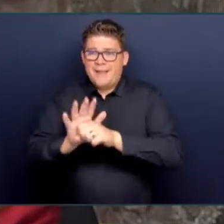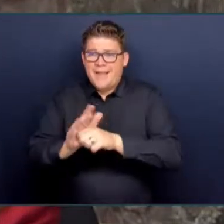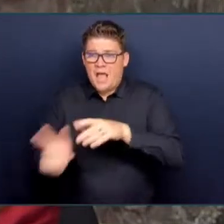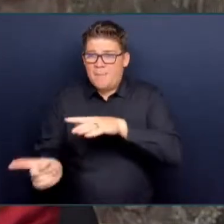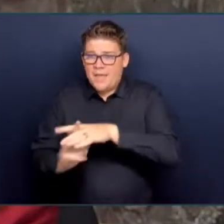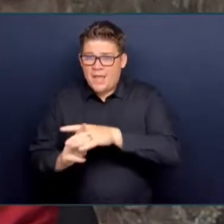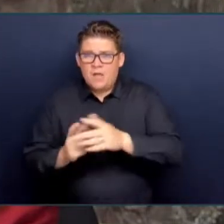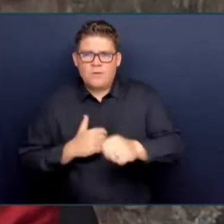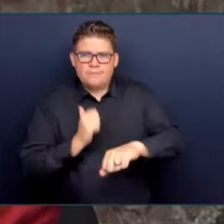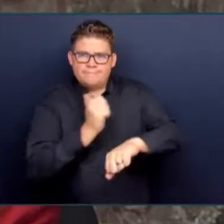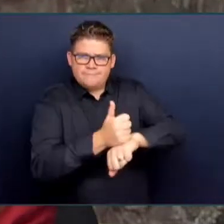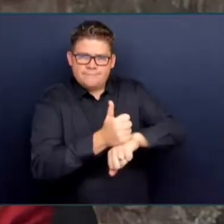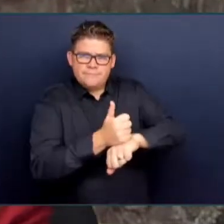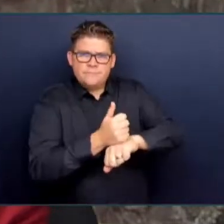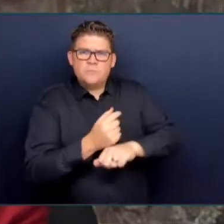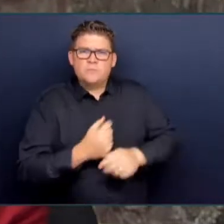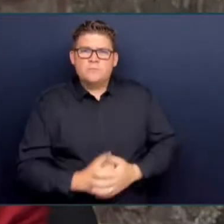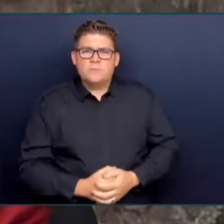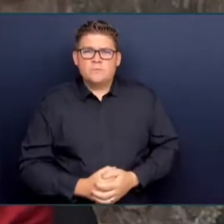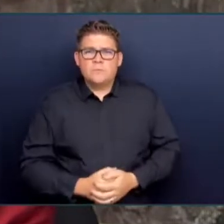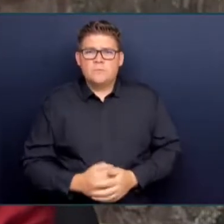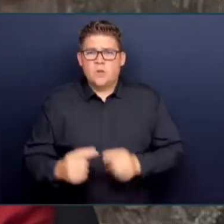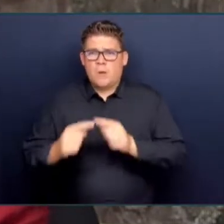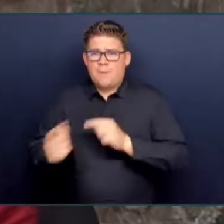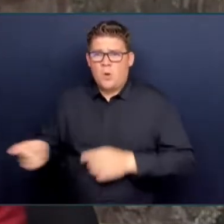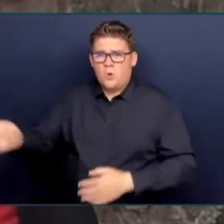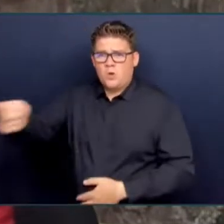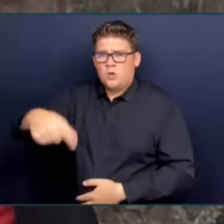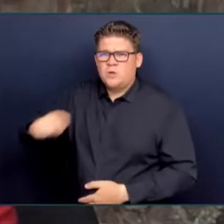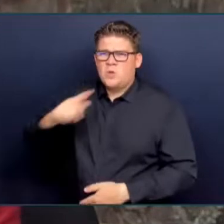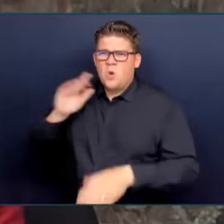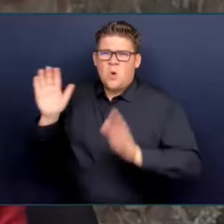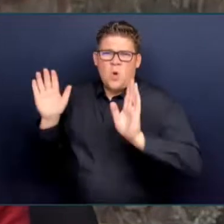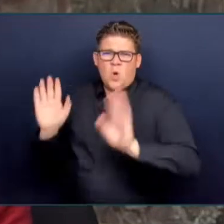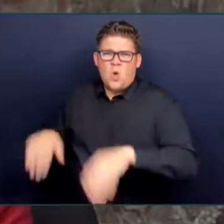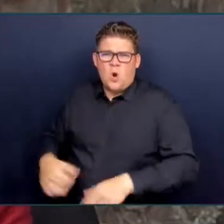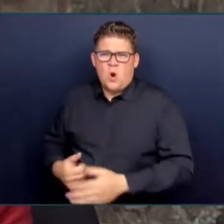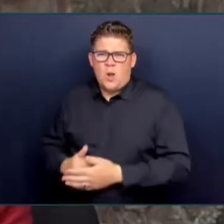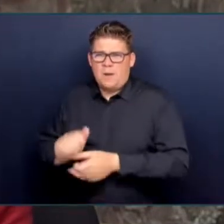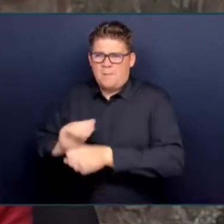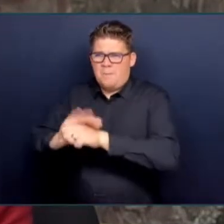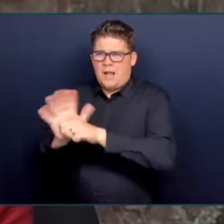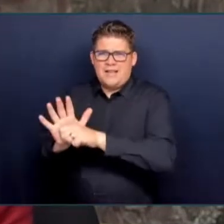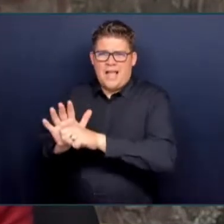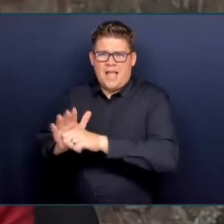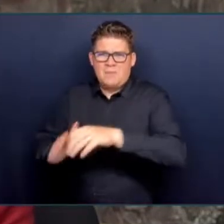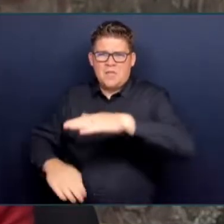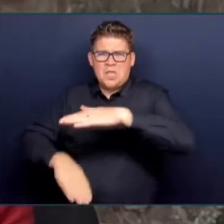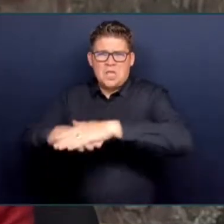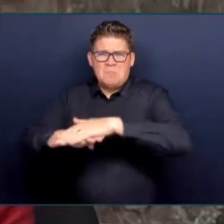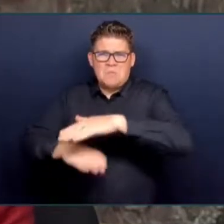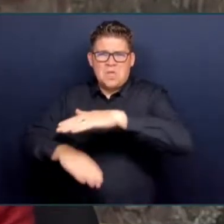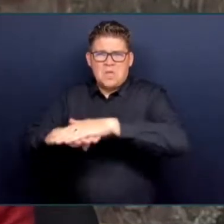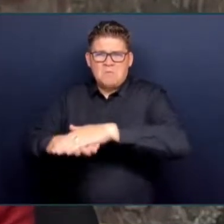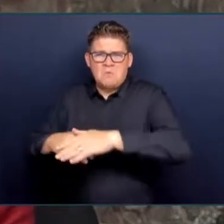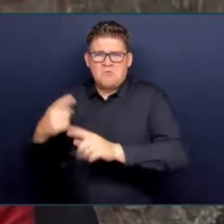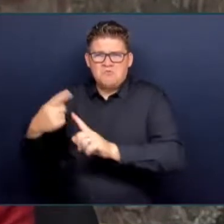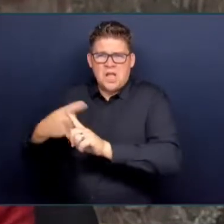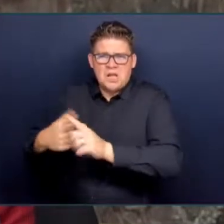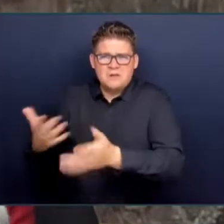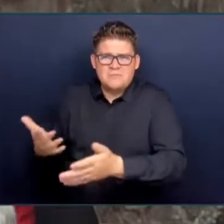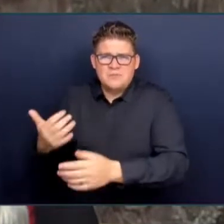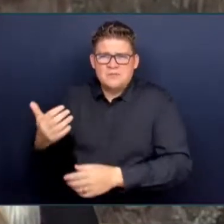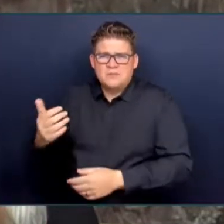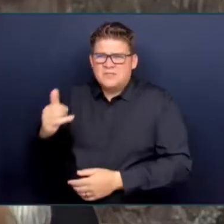was a terrible idea to cap rents during a pandemic. We've taken additional efforts, Mr. Speaker, for